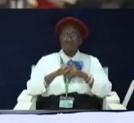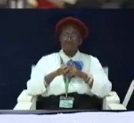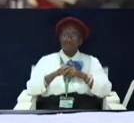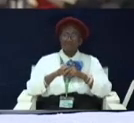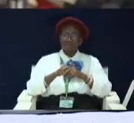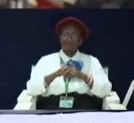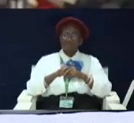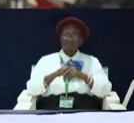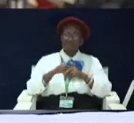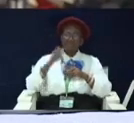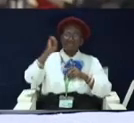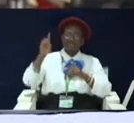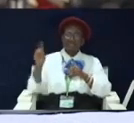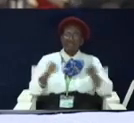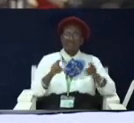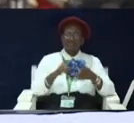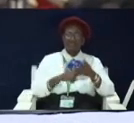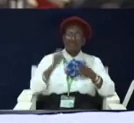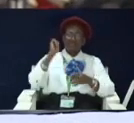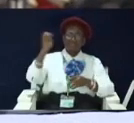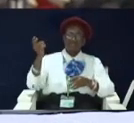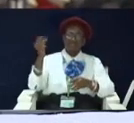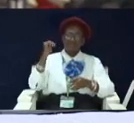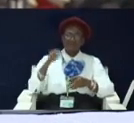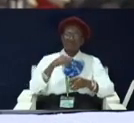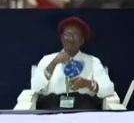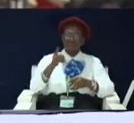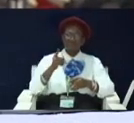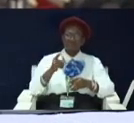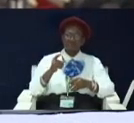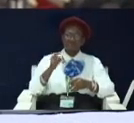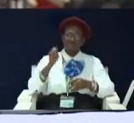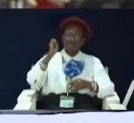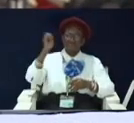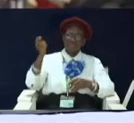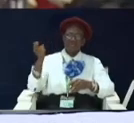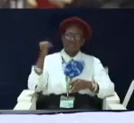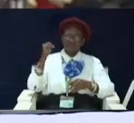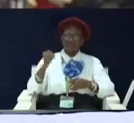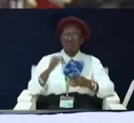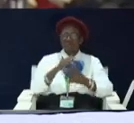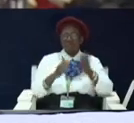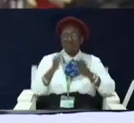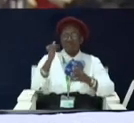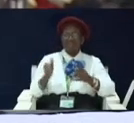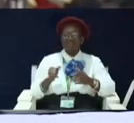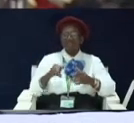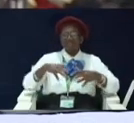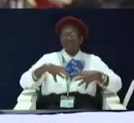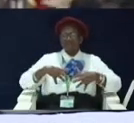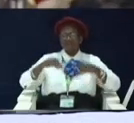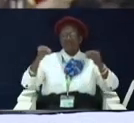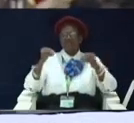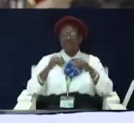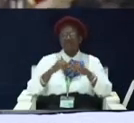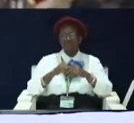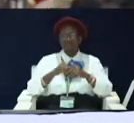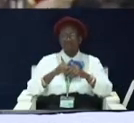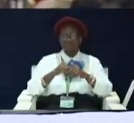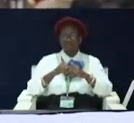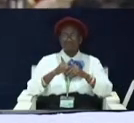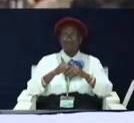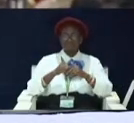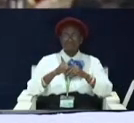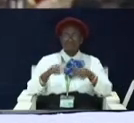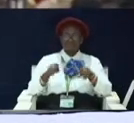did what he was told. He was completely whole.